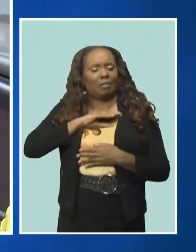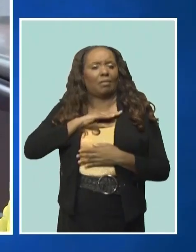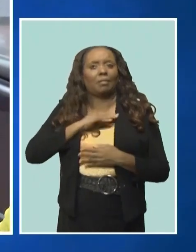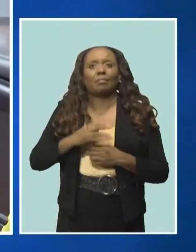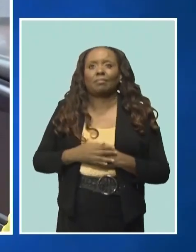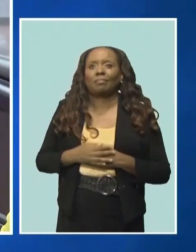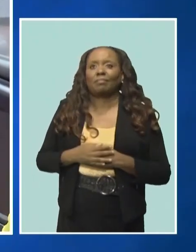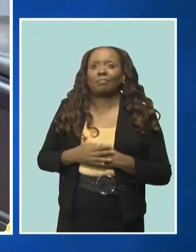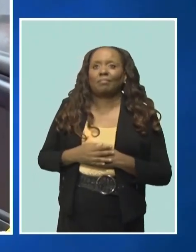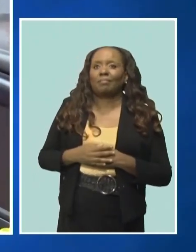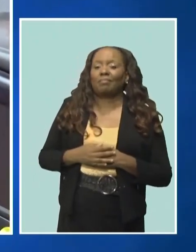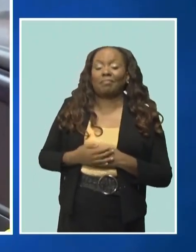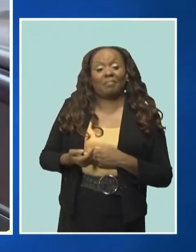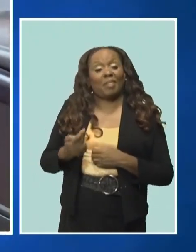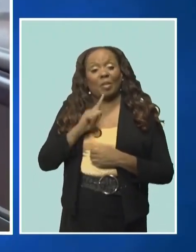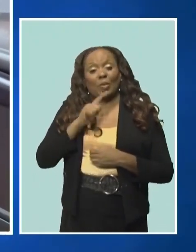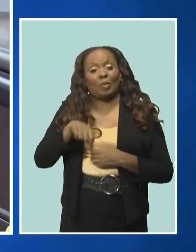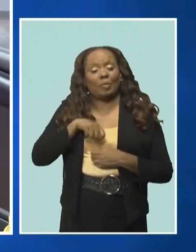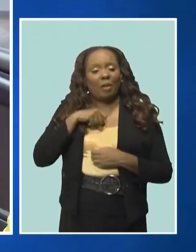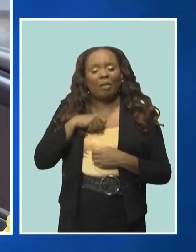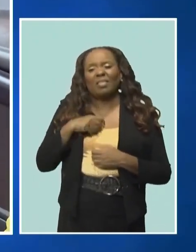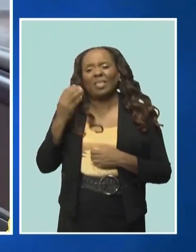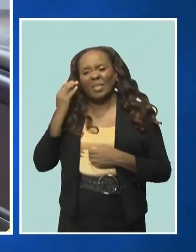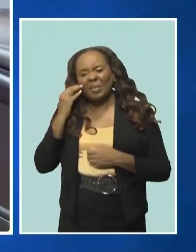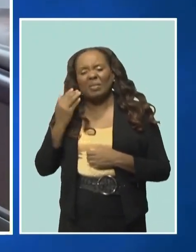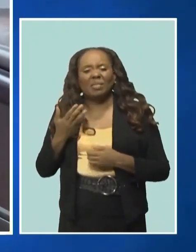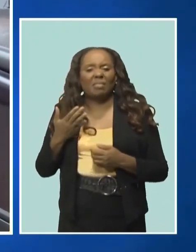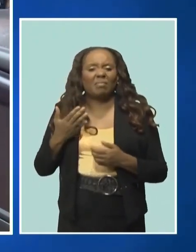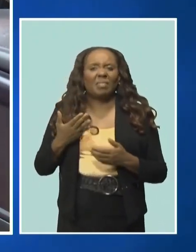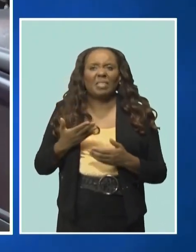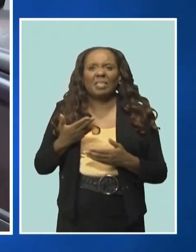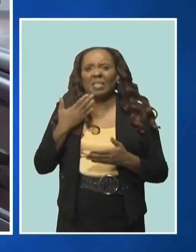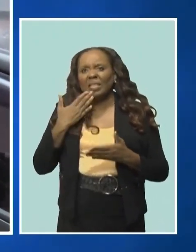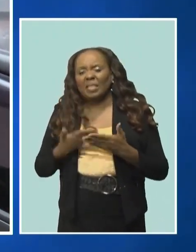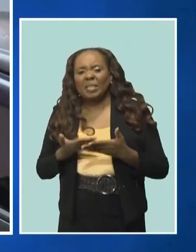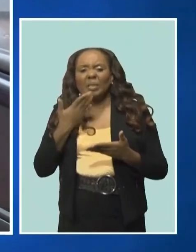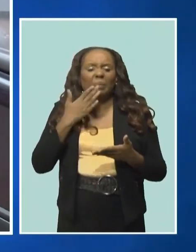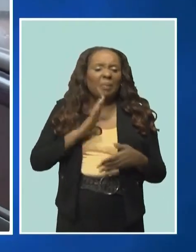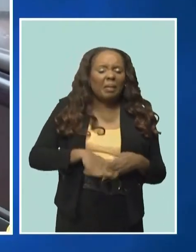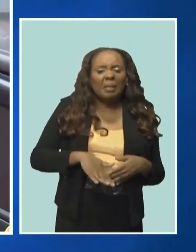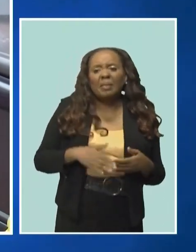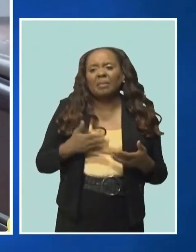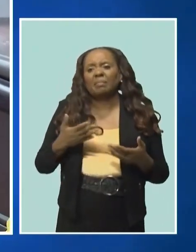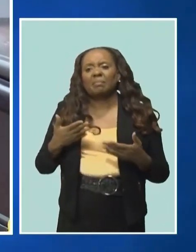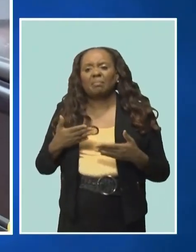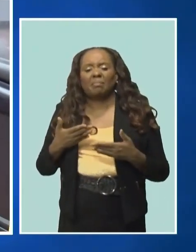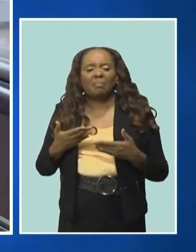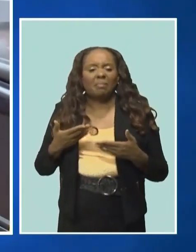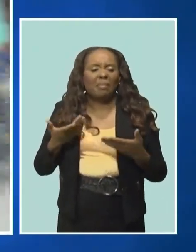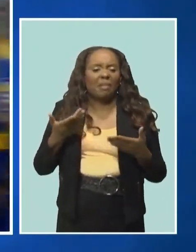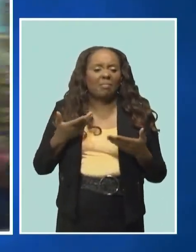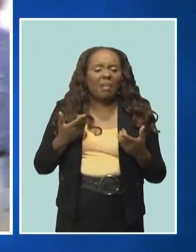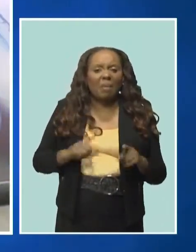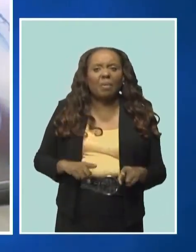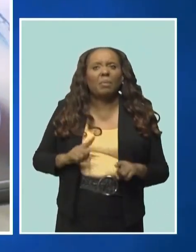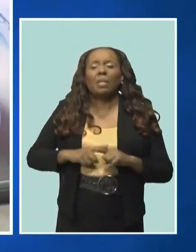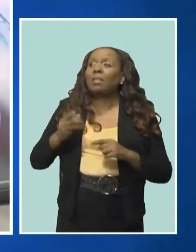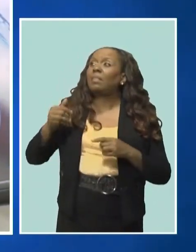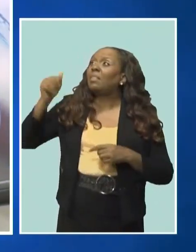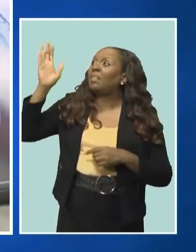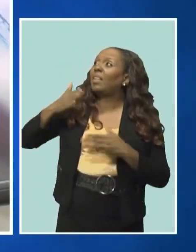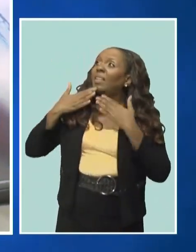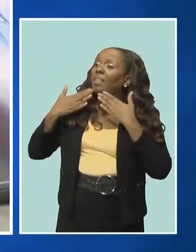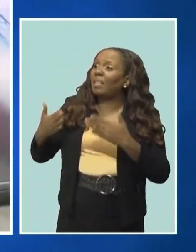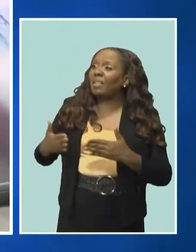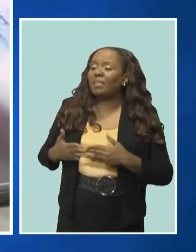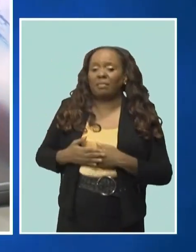very proud. You got me ups and downs, but what? Give God thanks. This is we country. By virtue,